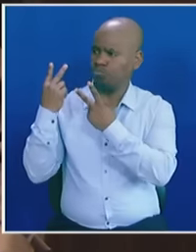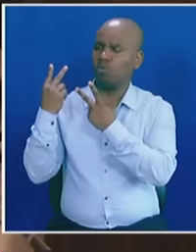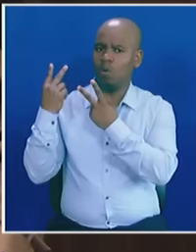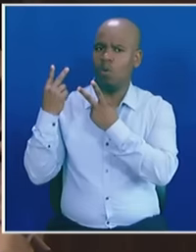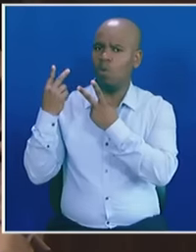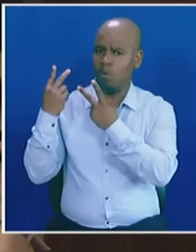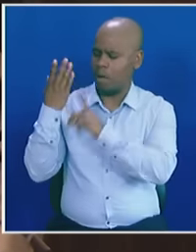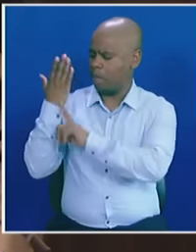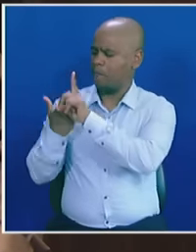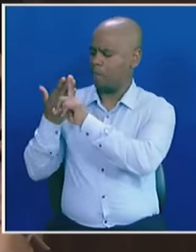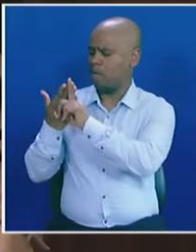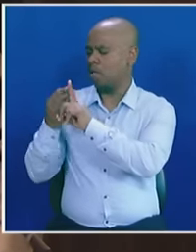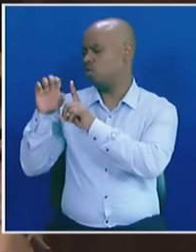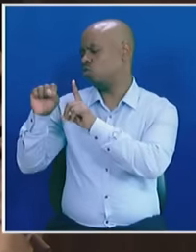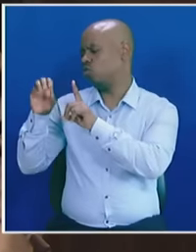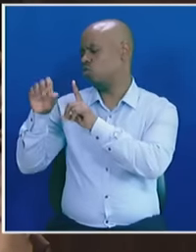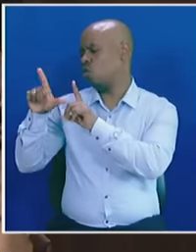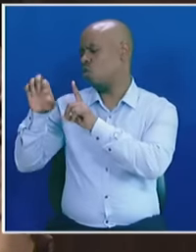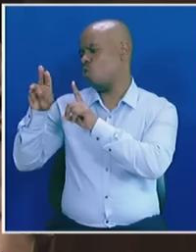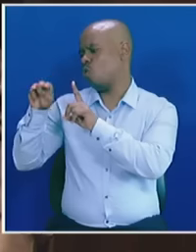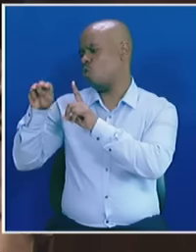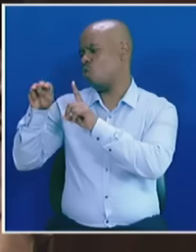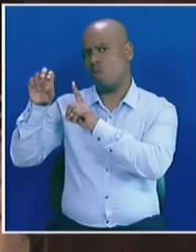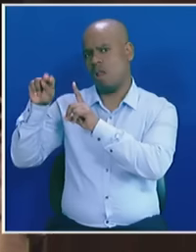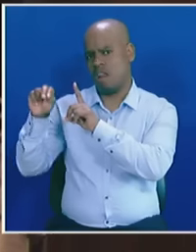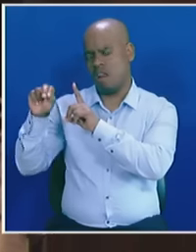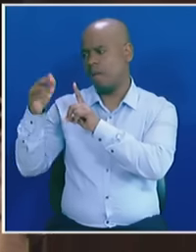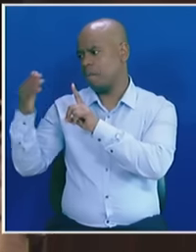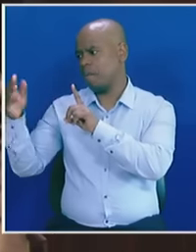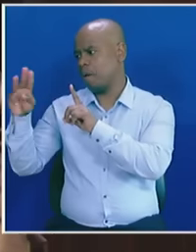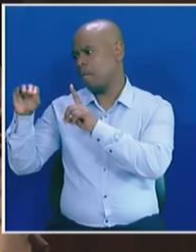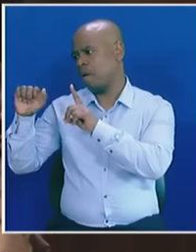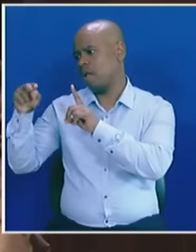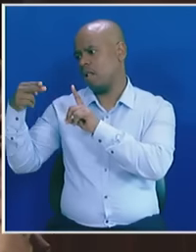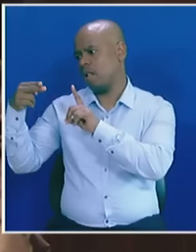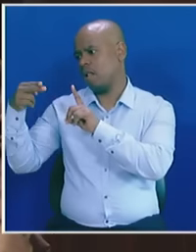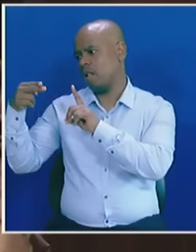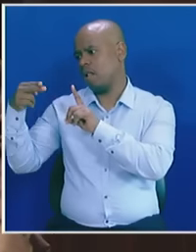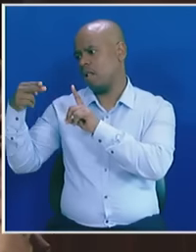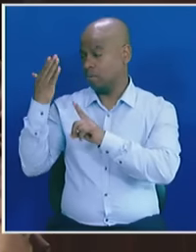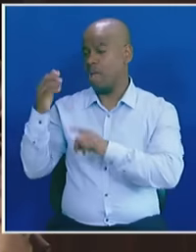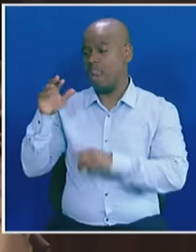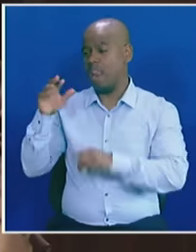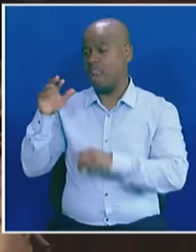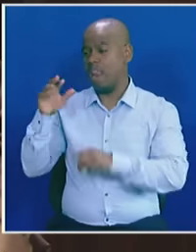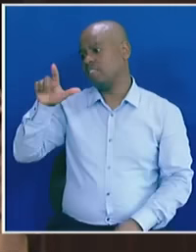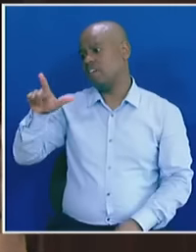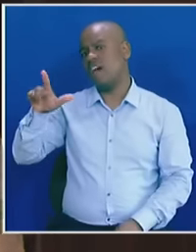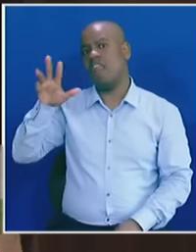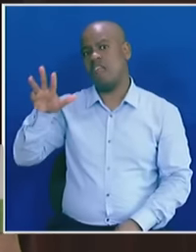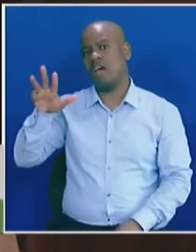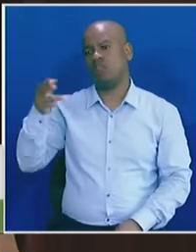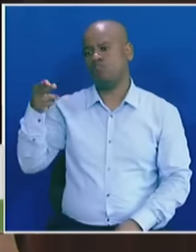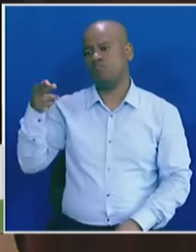Kalushi Mahlangu, who was killed in 1979. And the